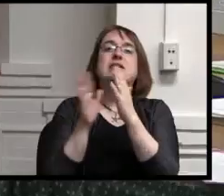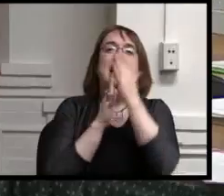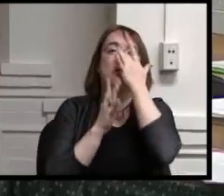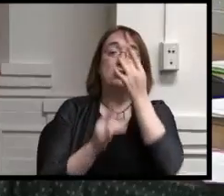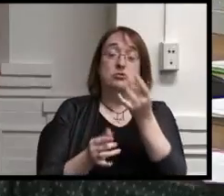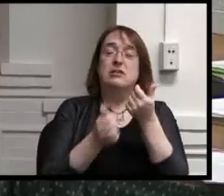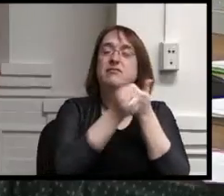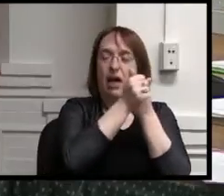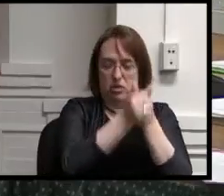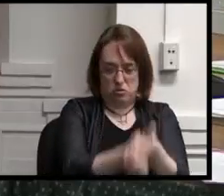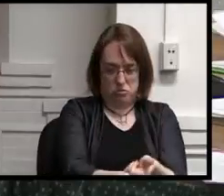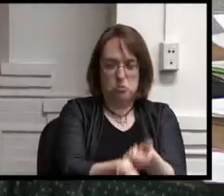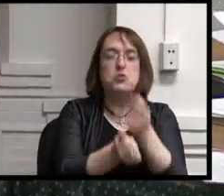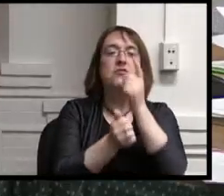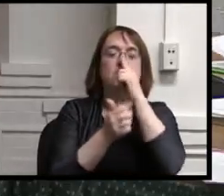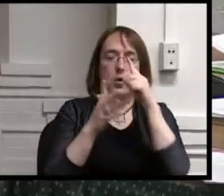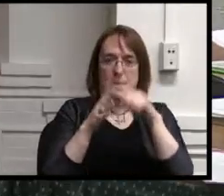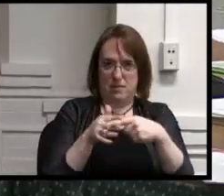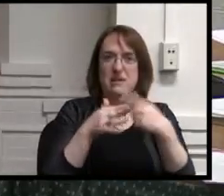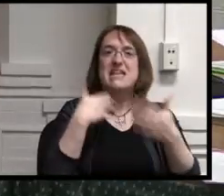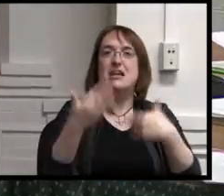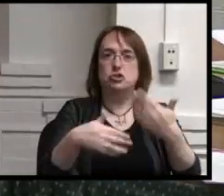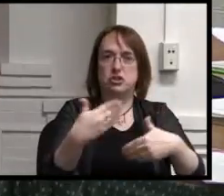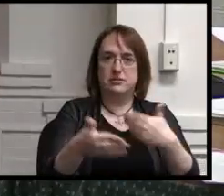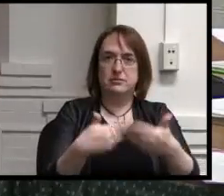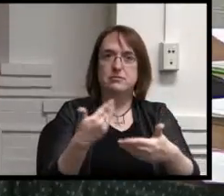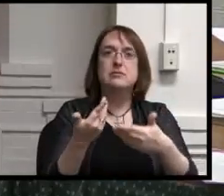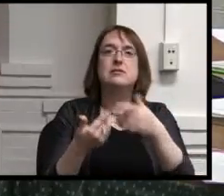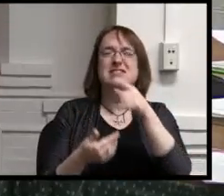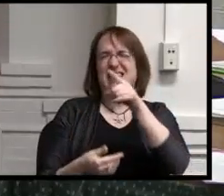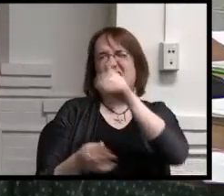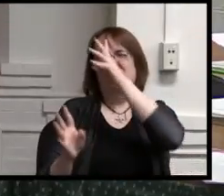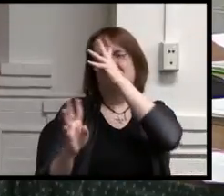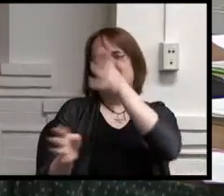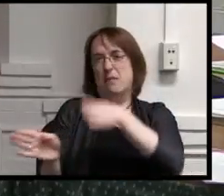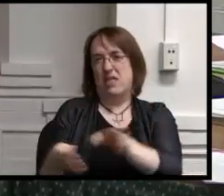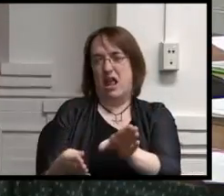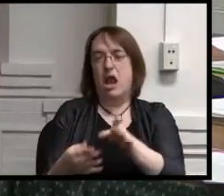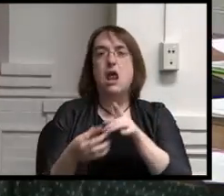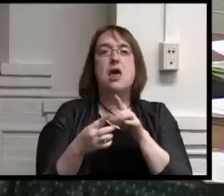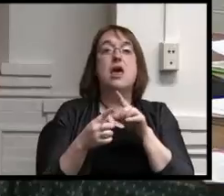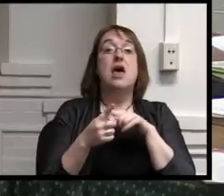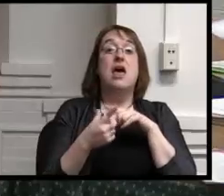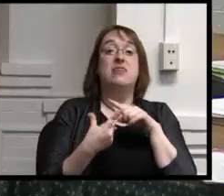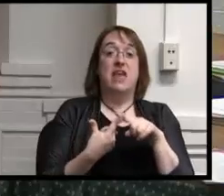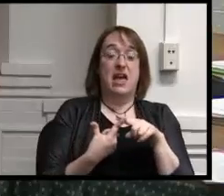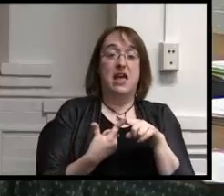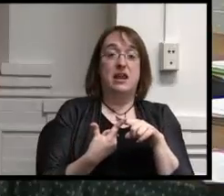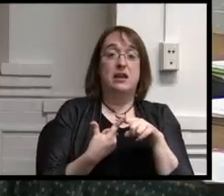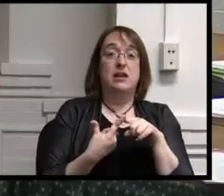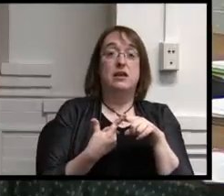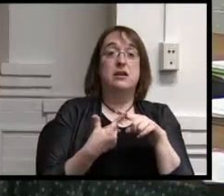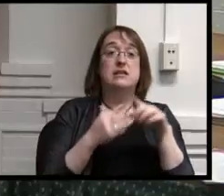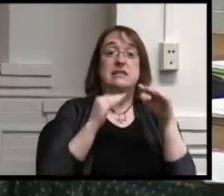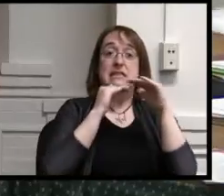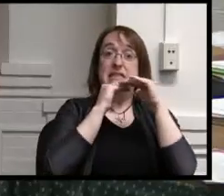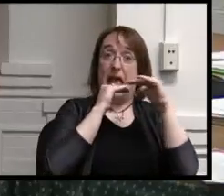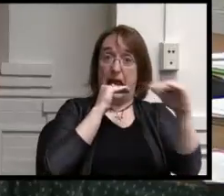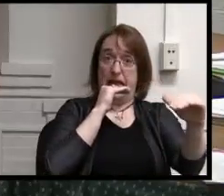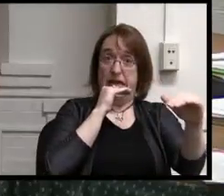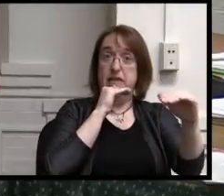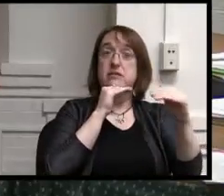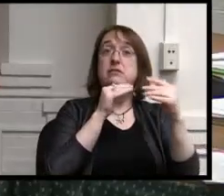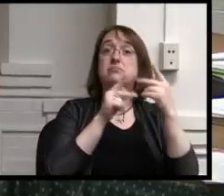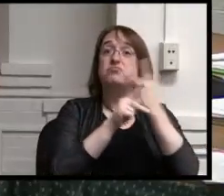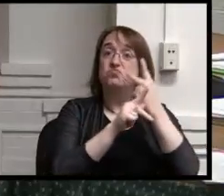follow through with them during the implementation of this plan that they have created. And then once we get into a steady state